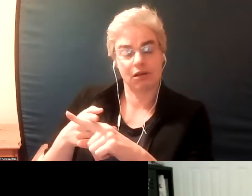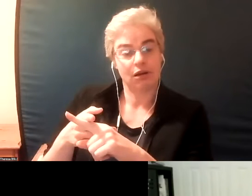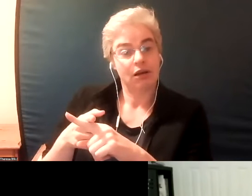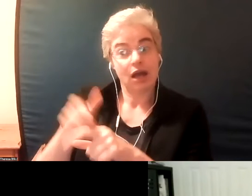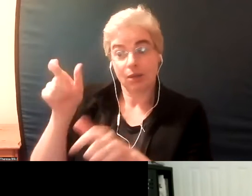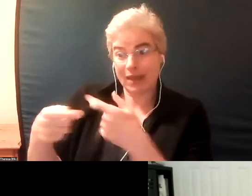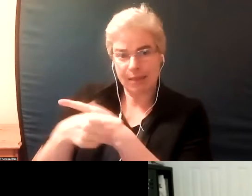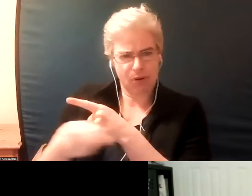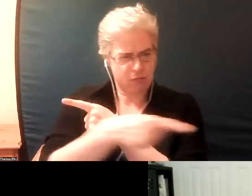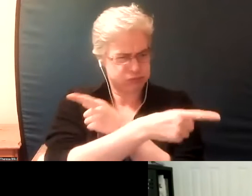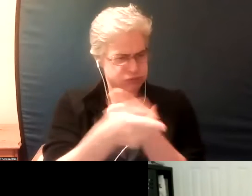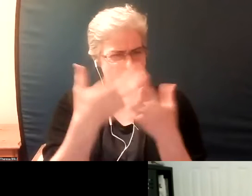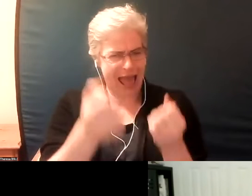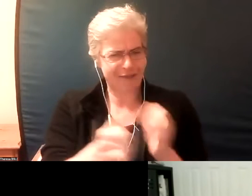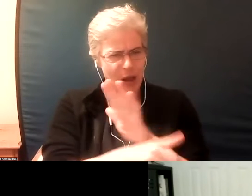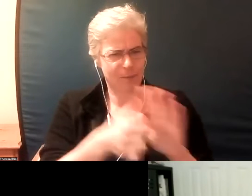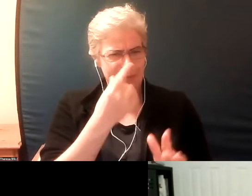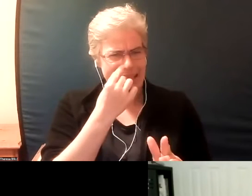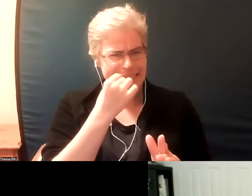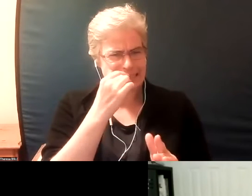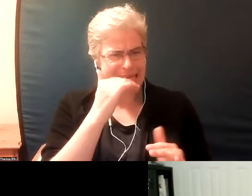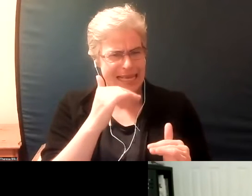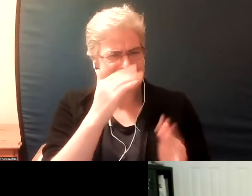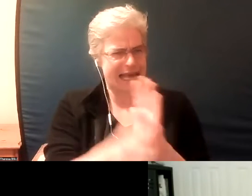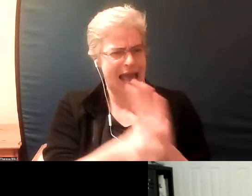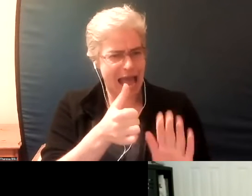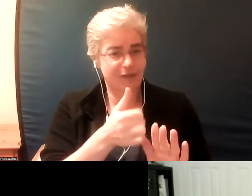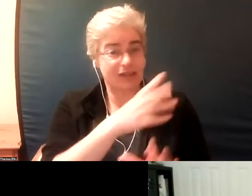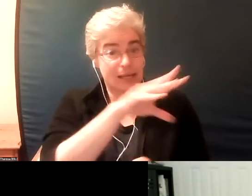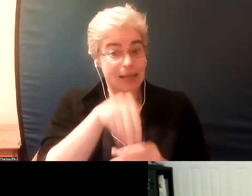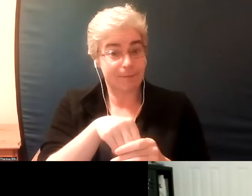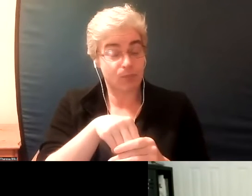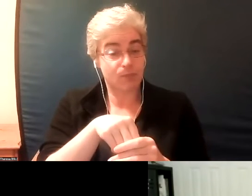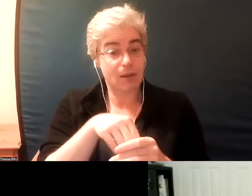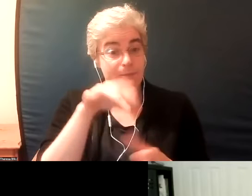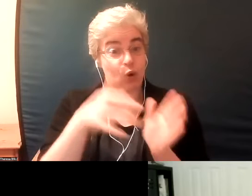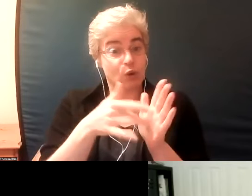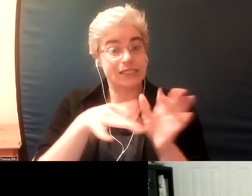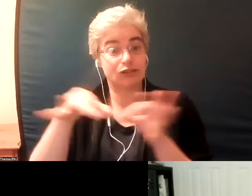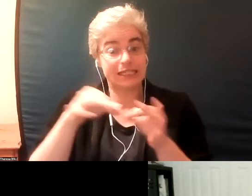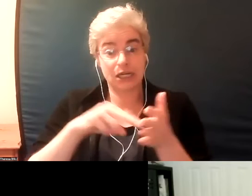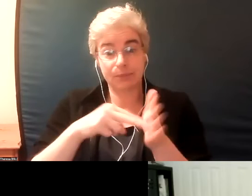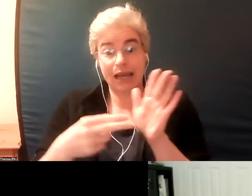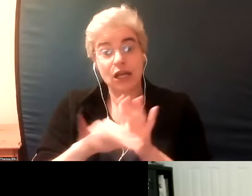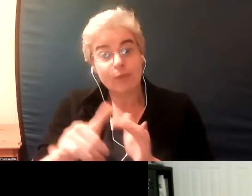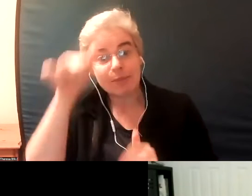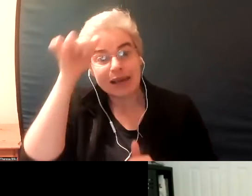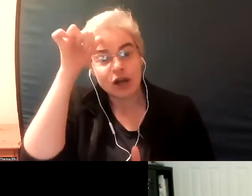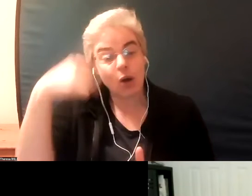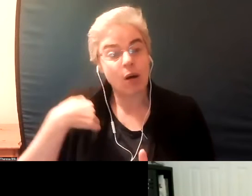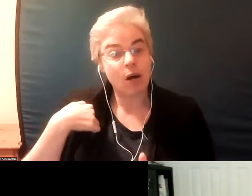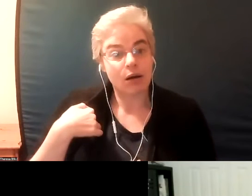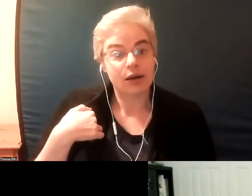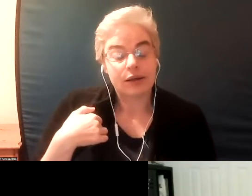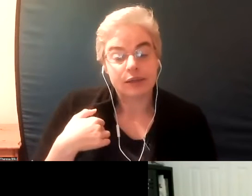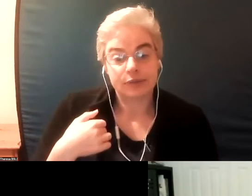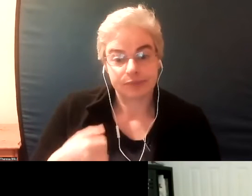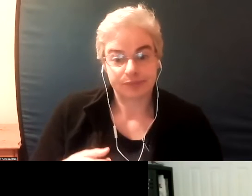those kind of abilities be important in strategic planning. You probably know,